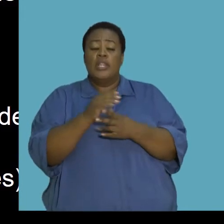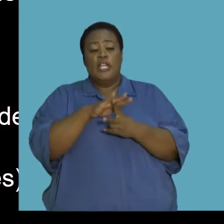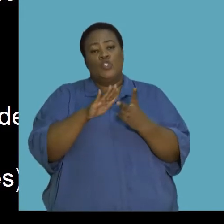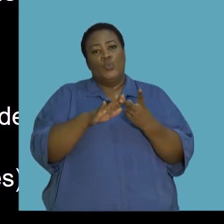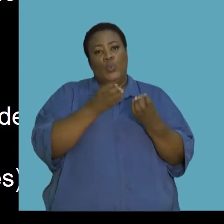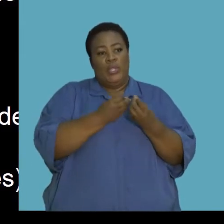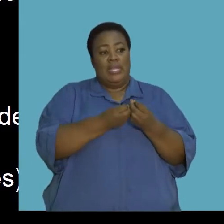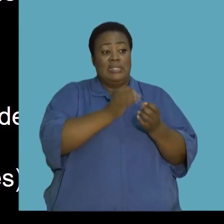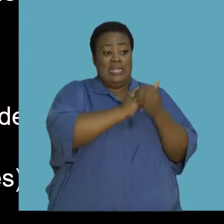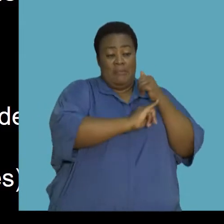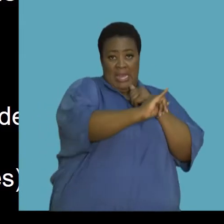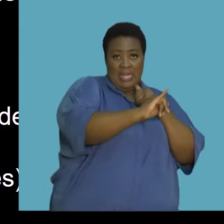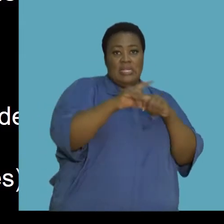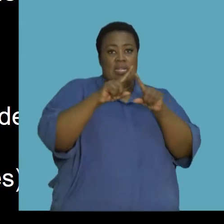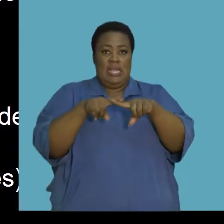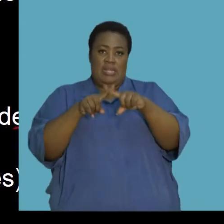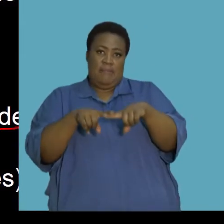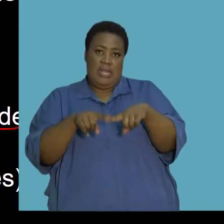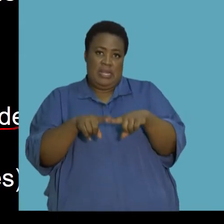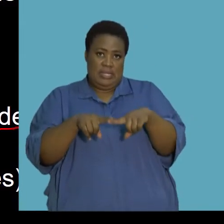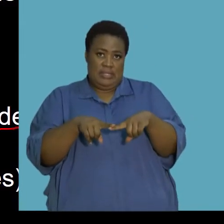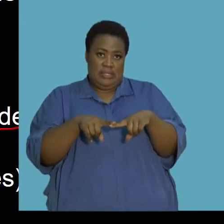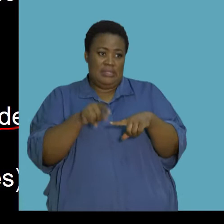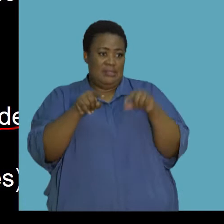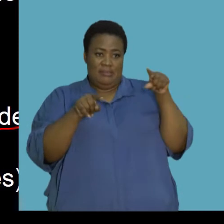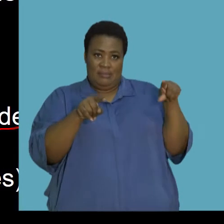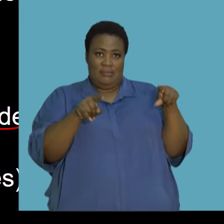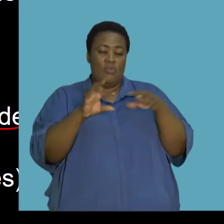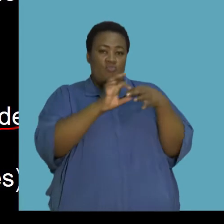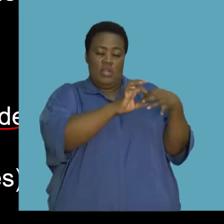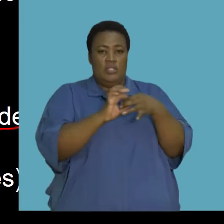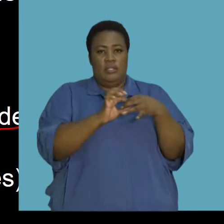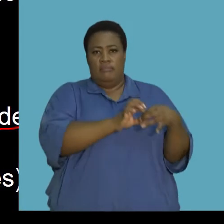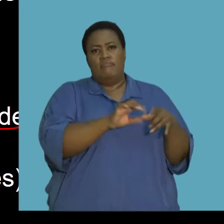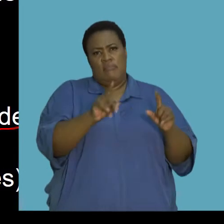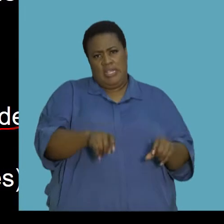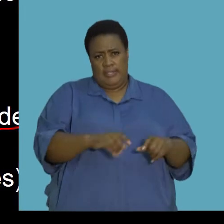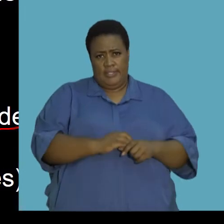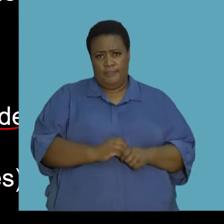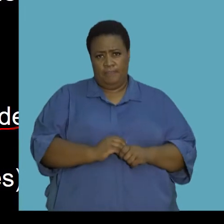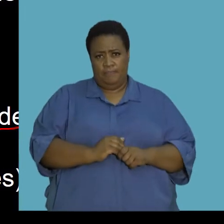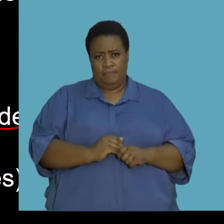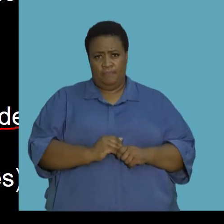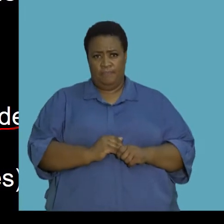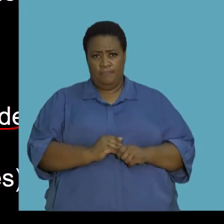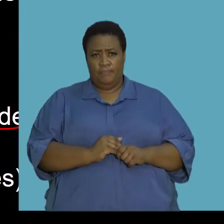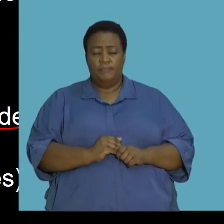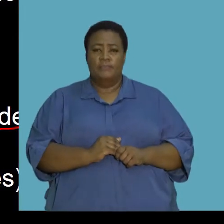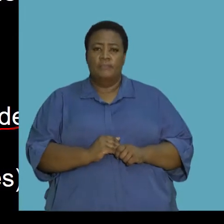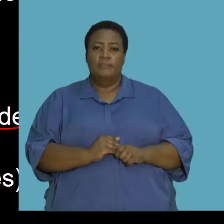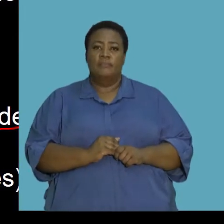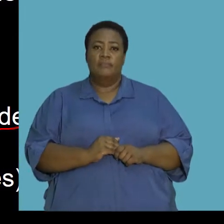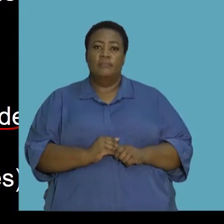two variables. As I mentioned, the independent variable as well as the dependent